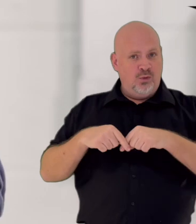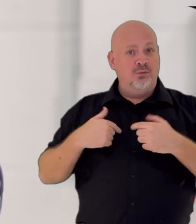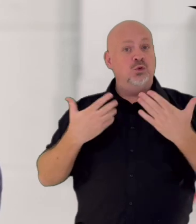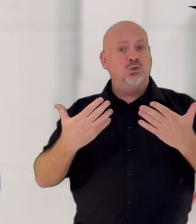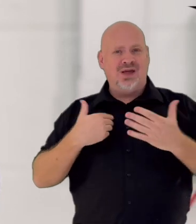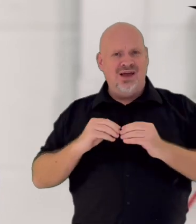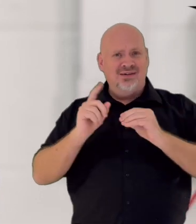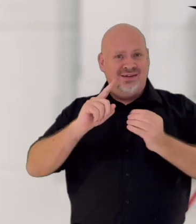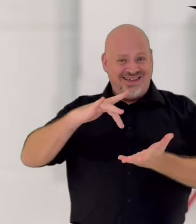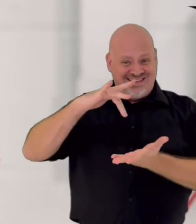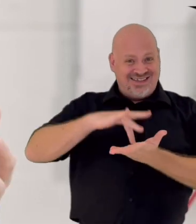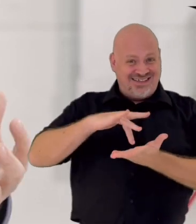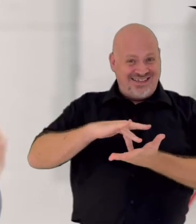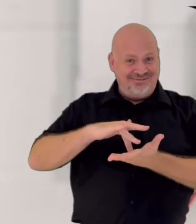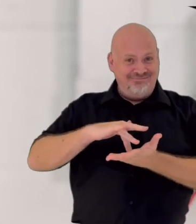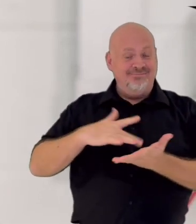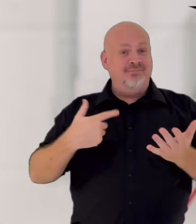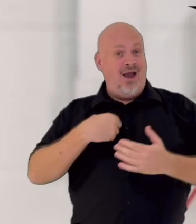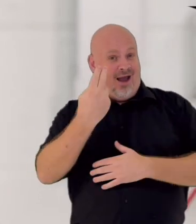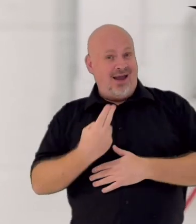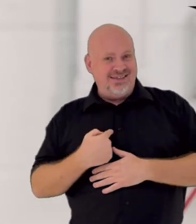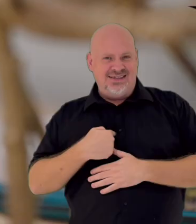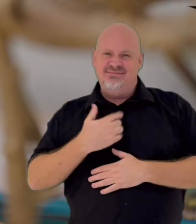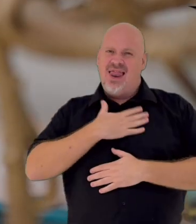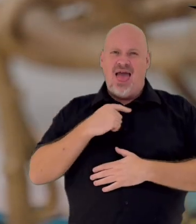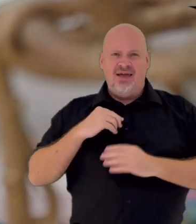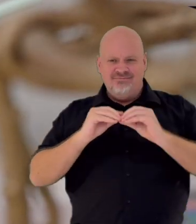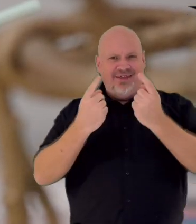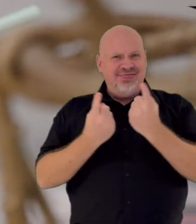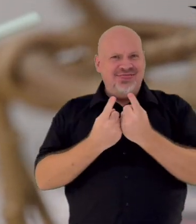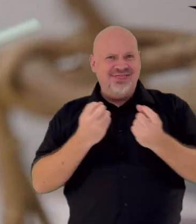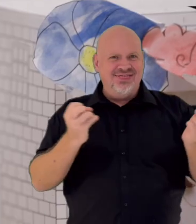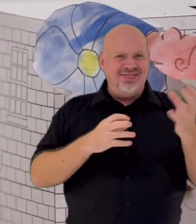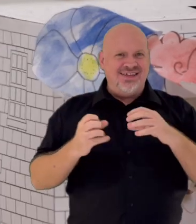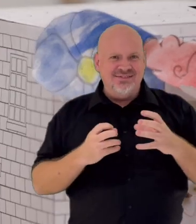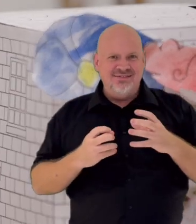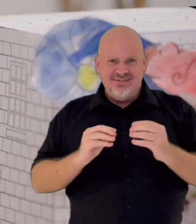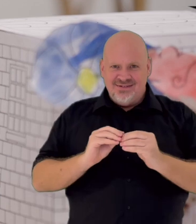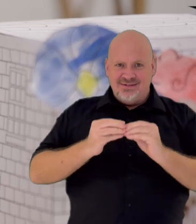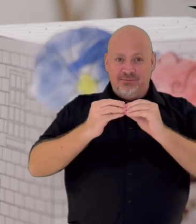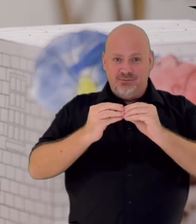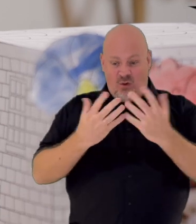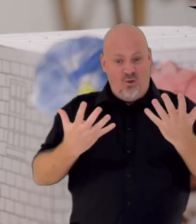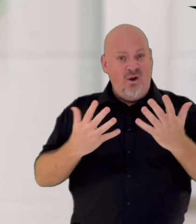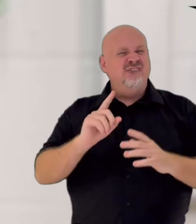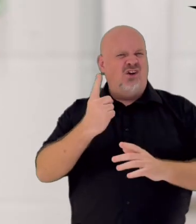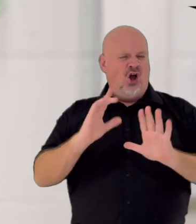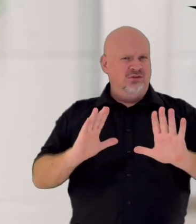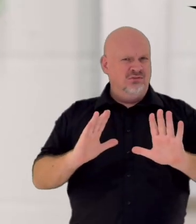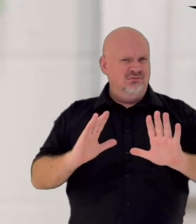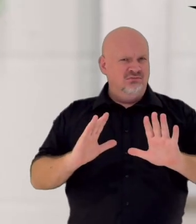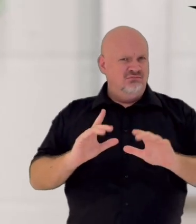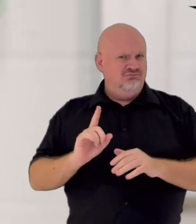I'm an artist and what I like to do is put things together. I've got a few sculptures here. So first things